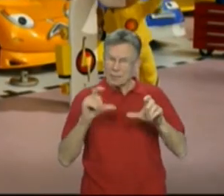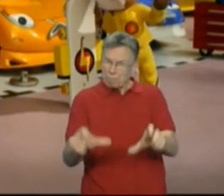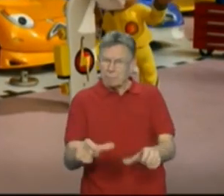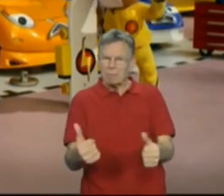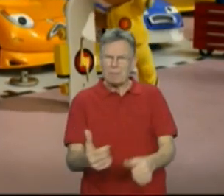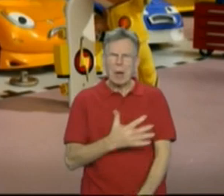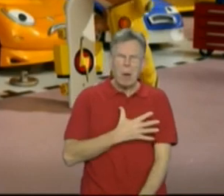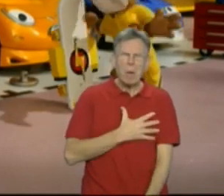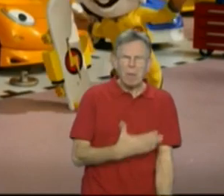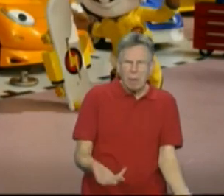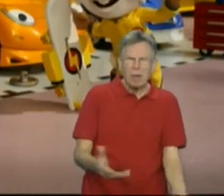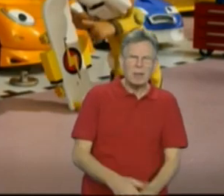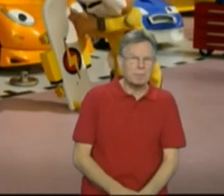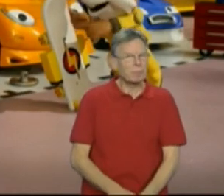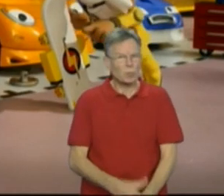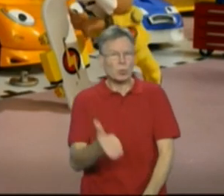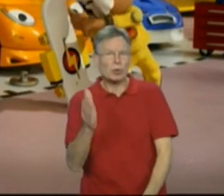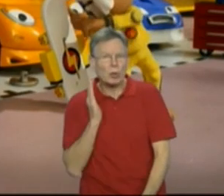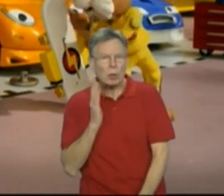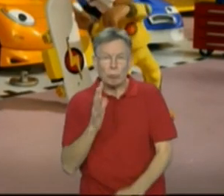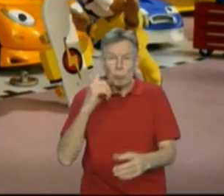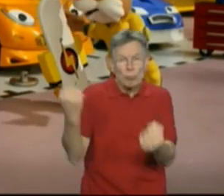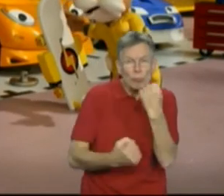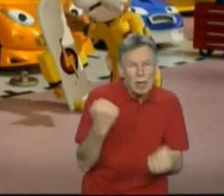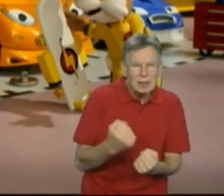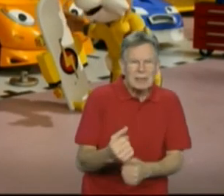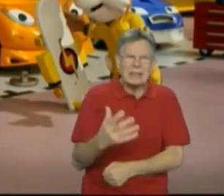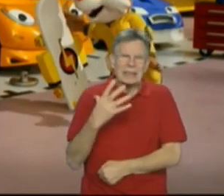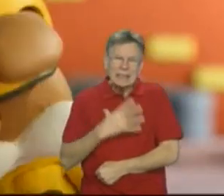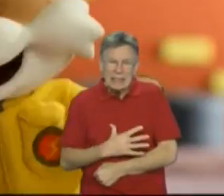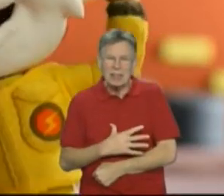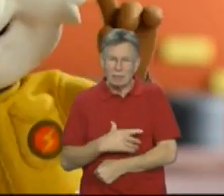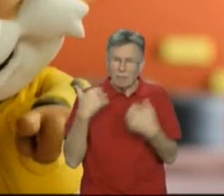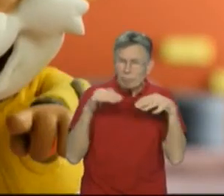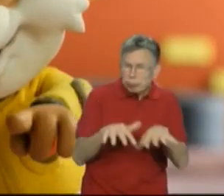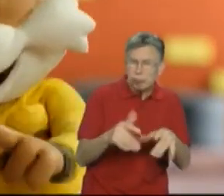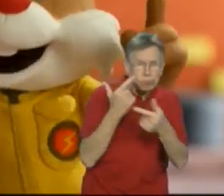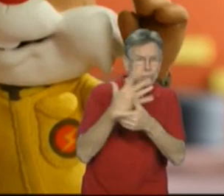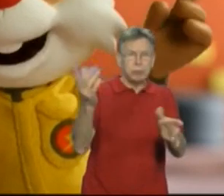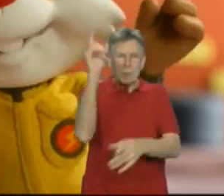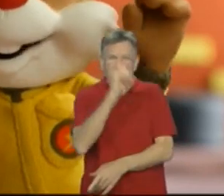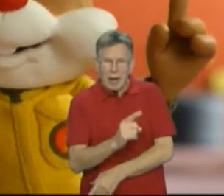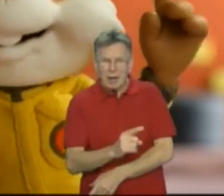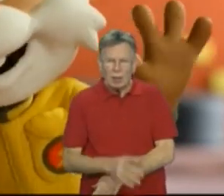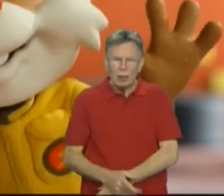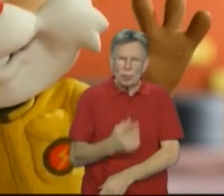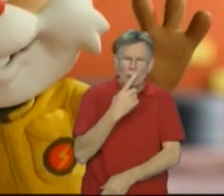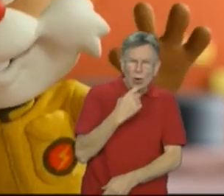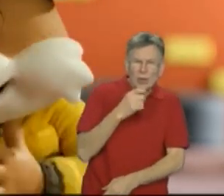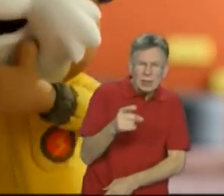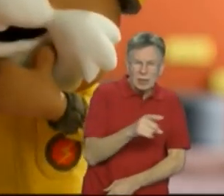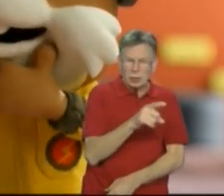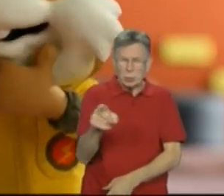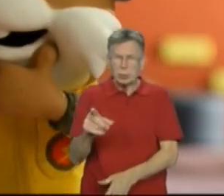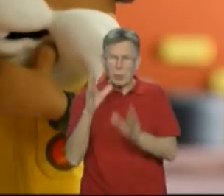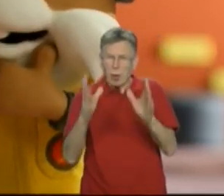Good luck for a big race, you lot. You'll need it in front of all those people. Especially you, Rory Rust Bucket.